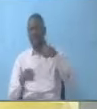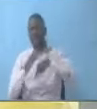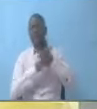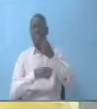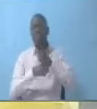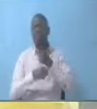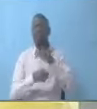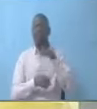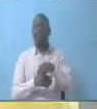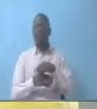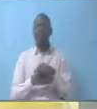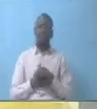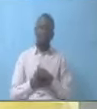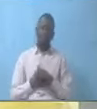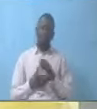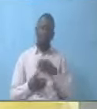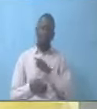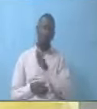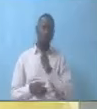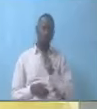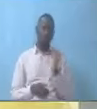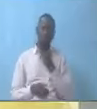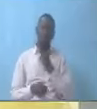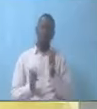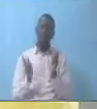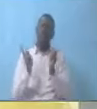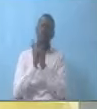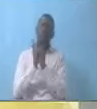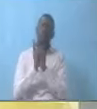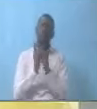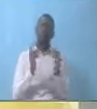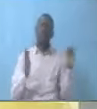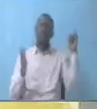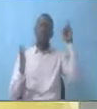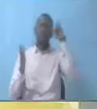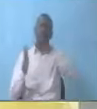And we went to see them at the airport.